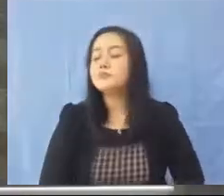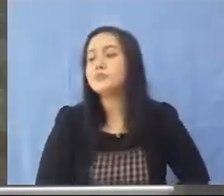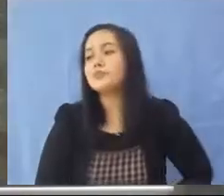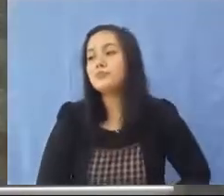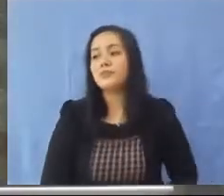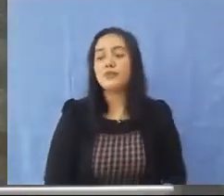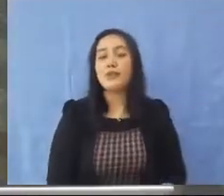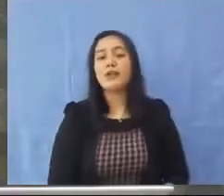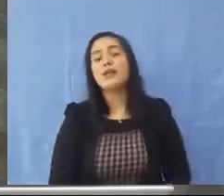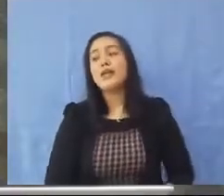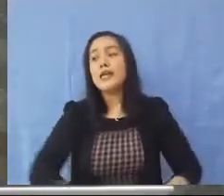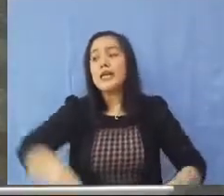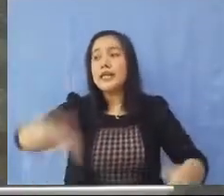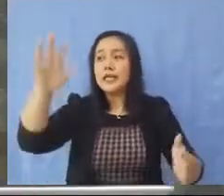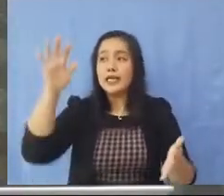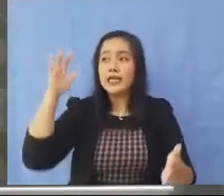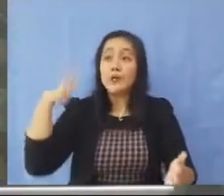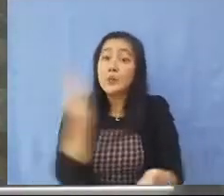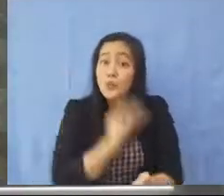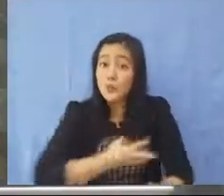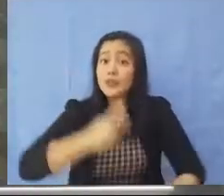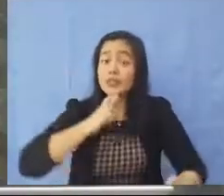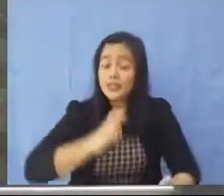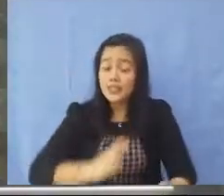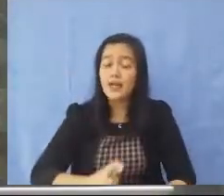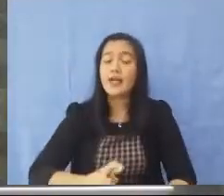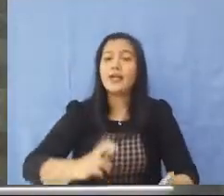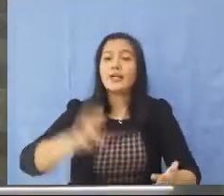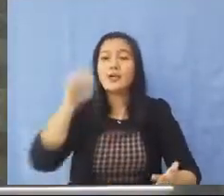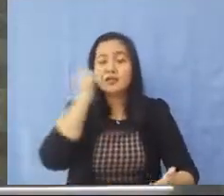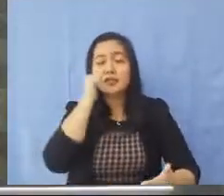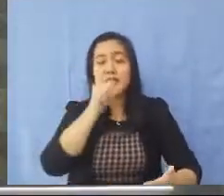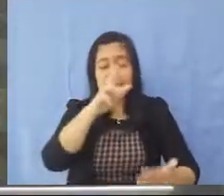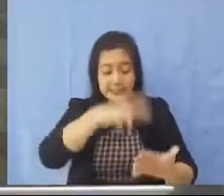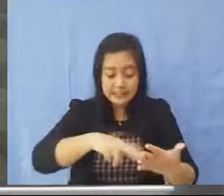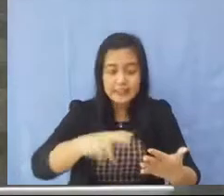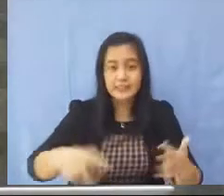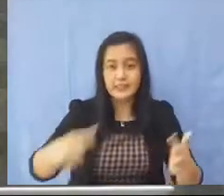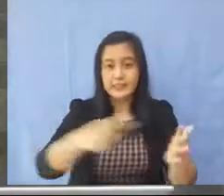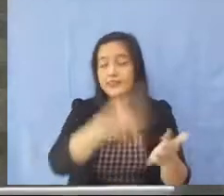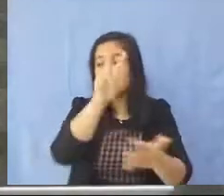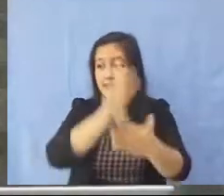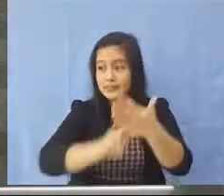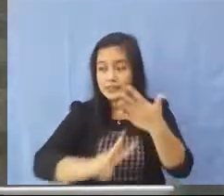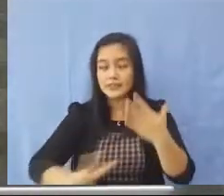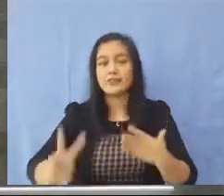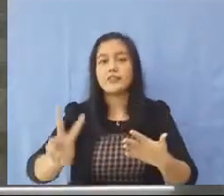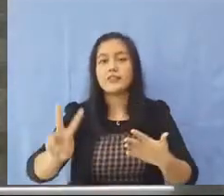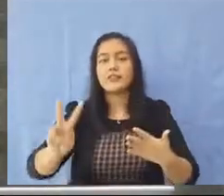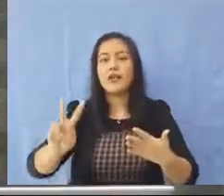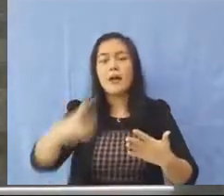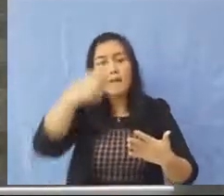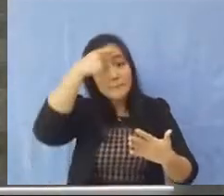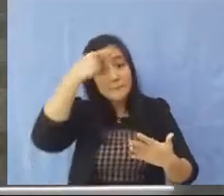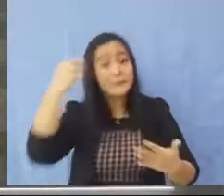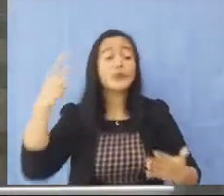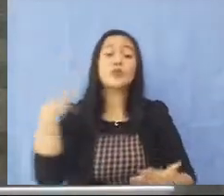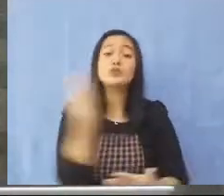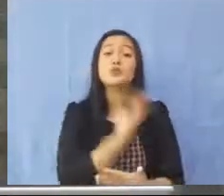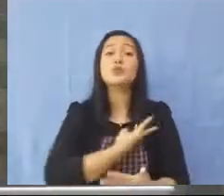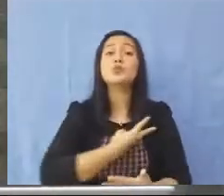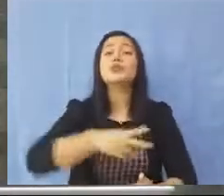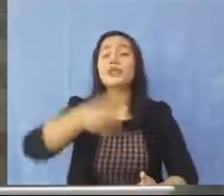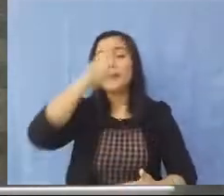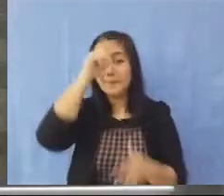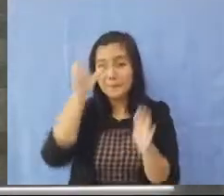natin binabasa ang talata po na ito. It's because we always believe and we, from the very beginning of our faith, we believe that all scripture